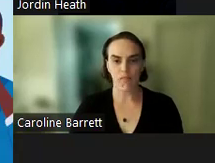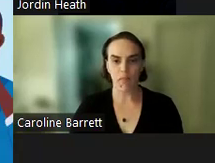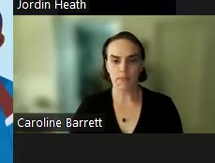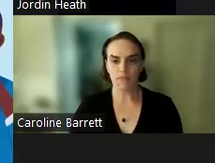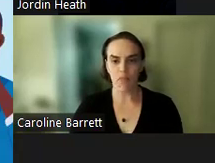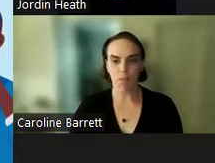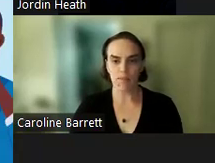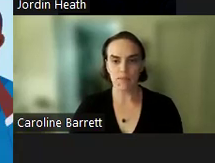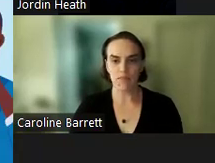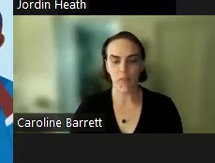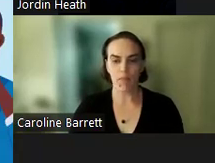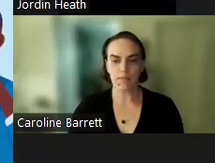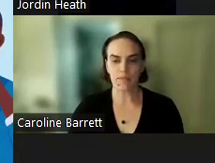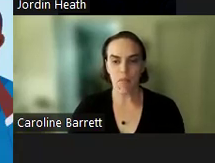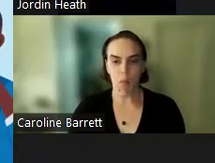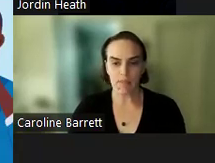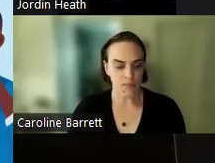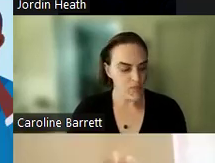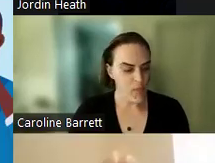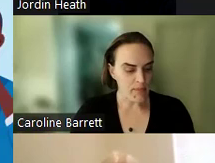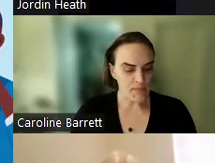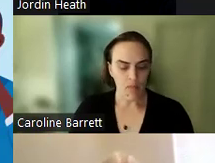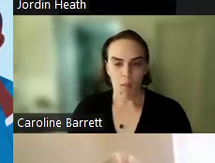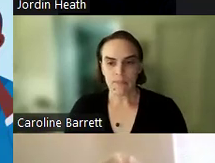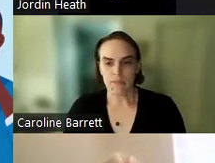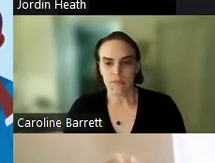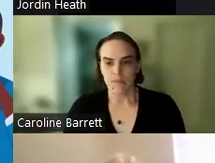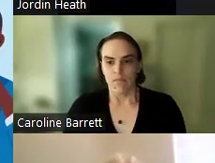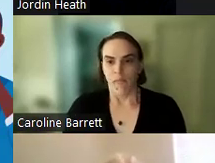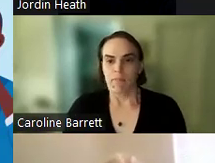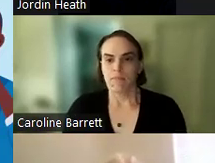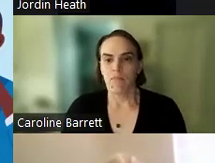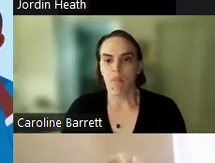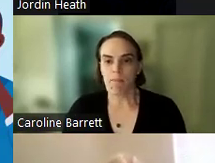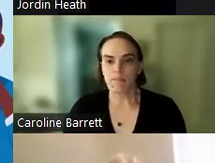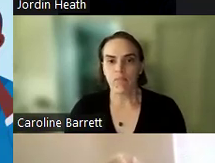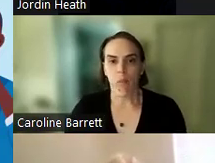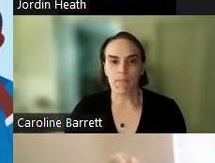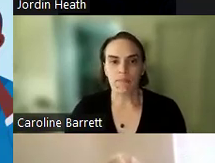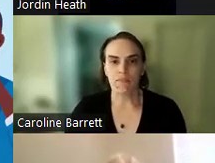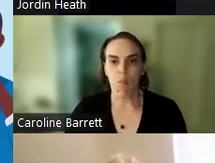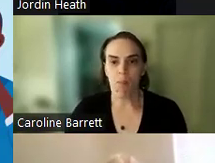on so we know you're back, or just give a thumbs up, that would help us know that we've got the group reconvened.